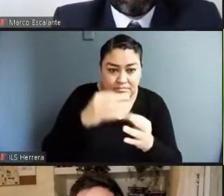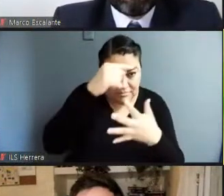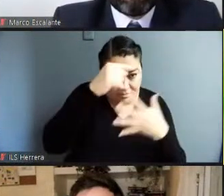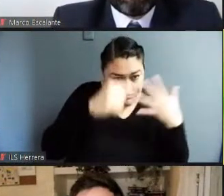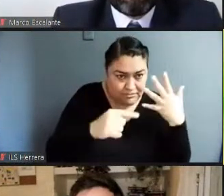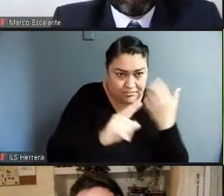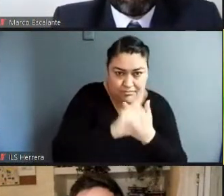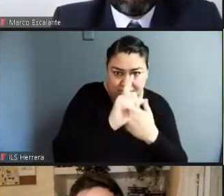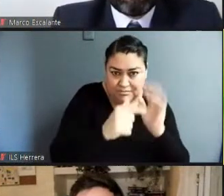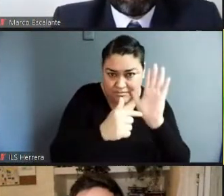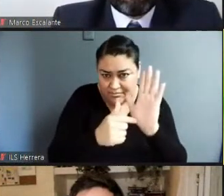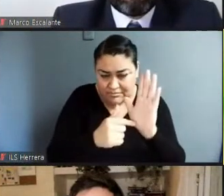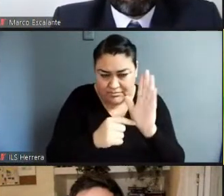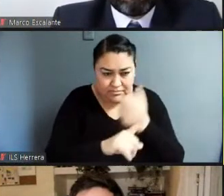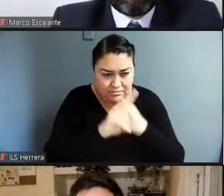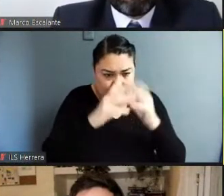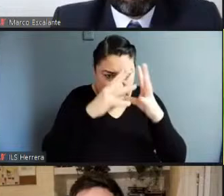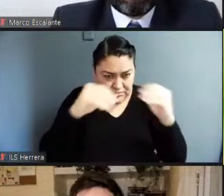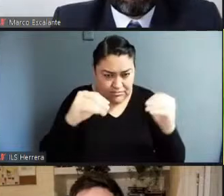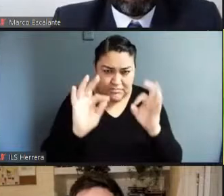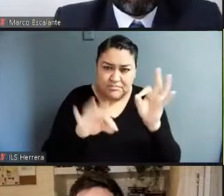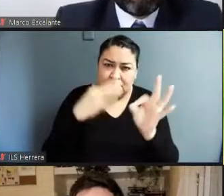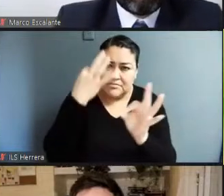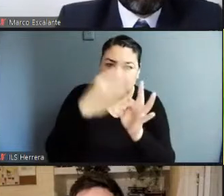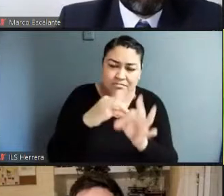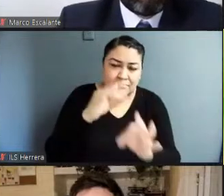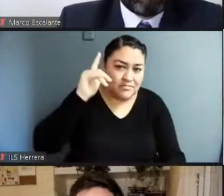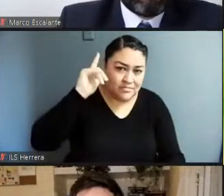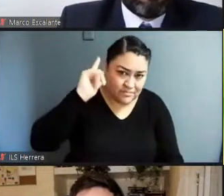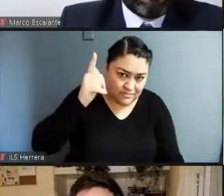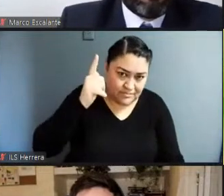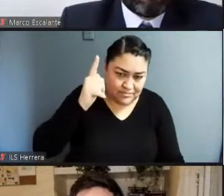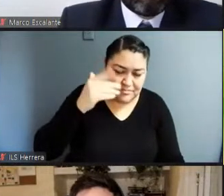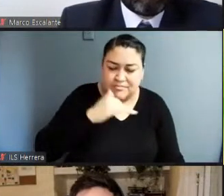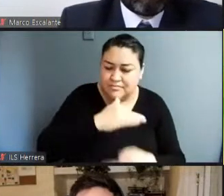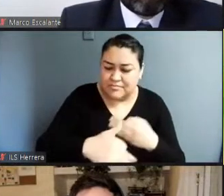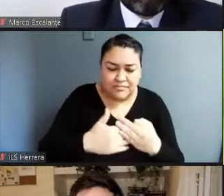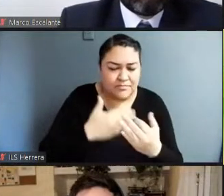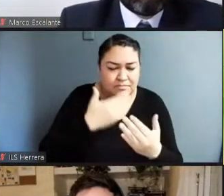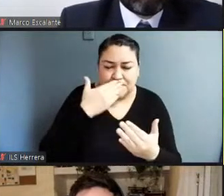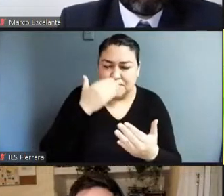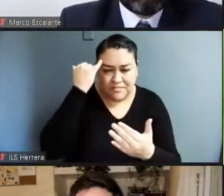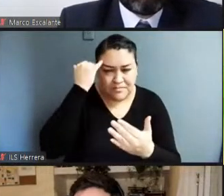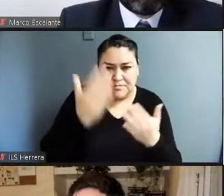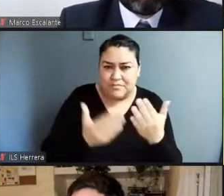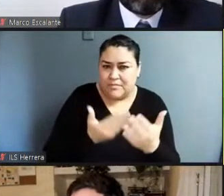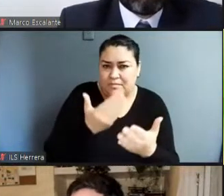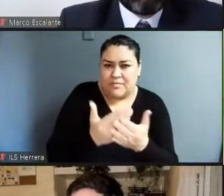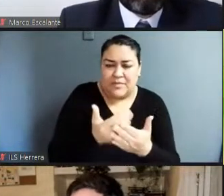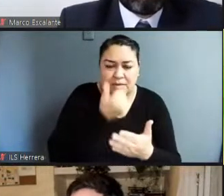will culminate so that each of the challenges that are presented at the end can